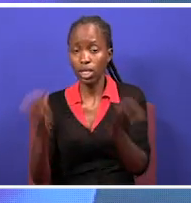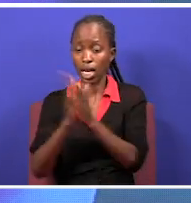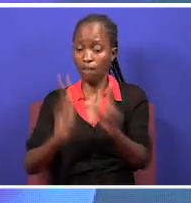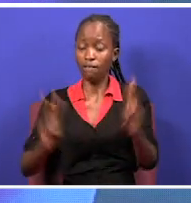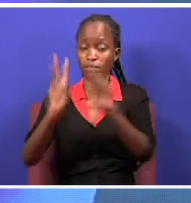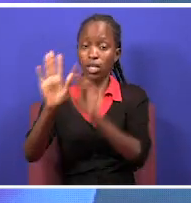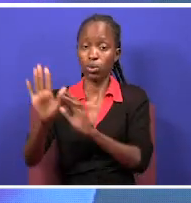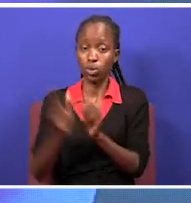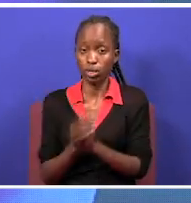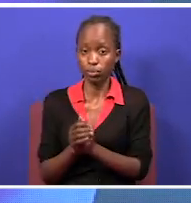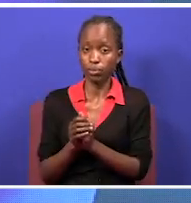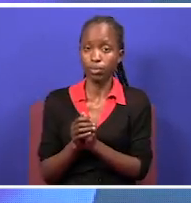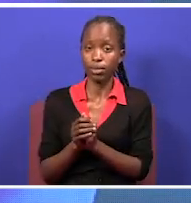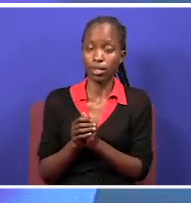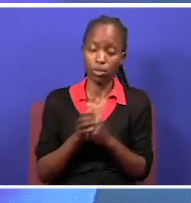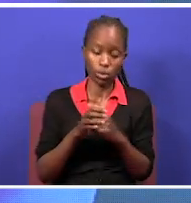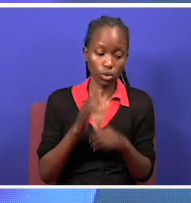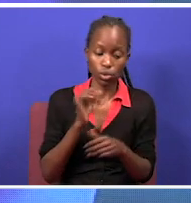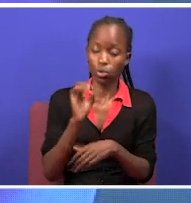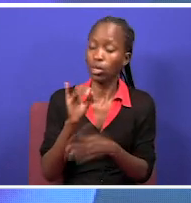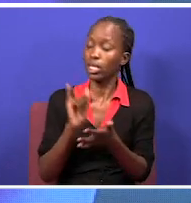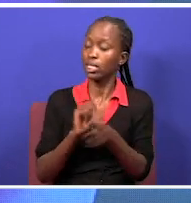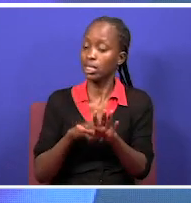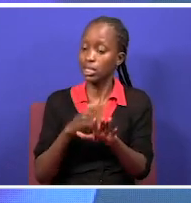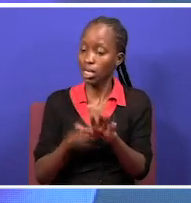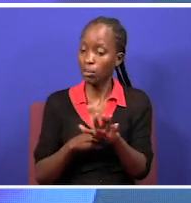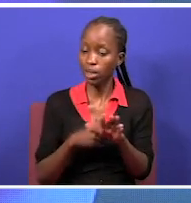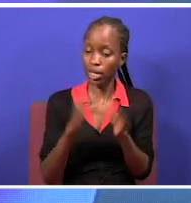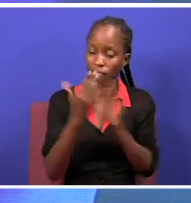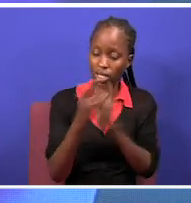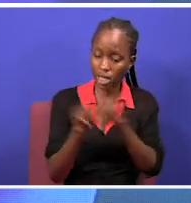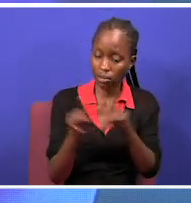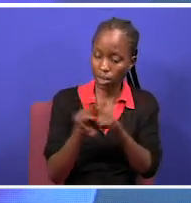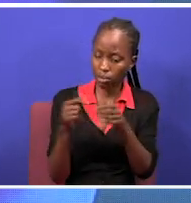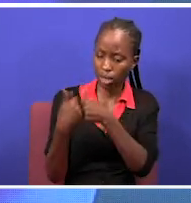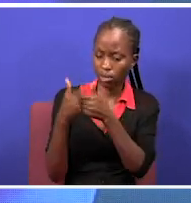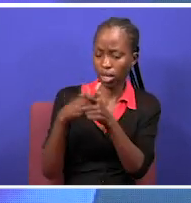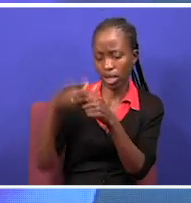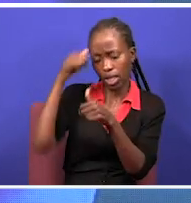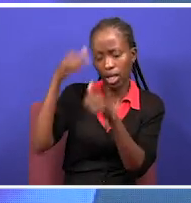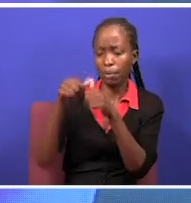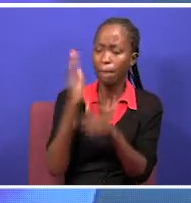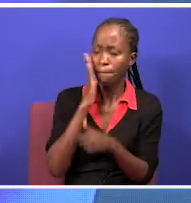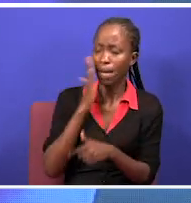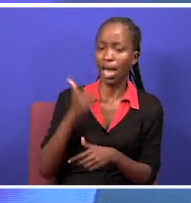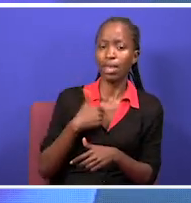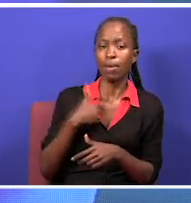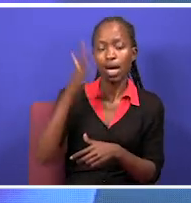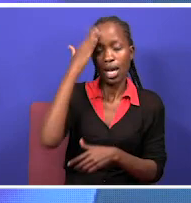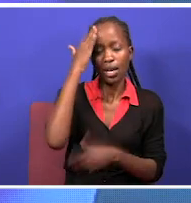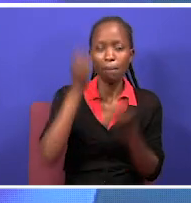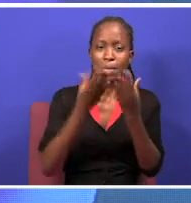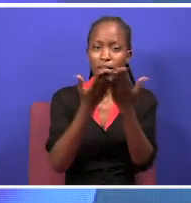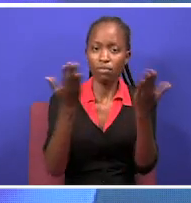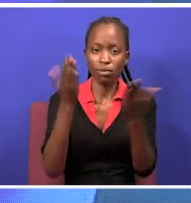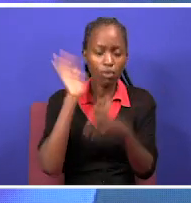in terms of when they come to that situation, they will remember my mother. I'm sure many of you have had